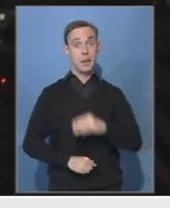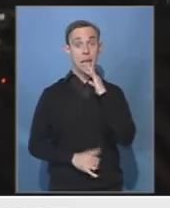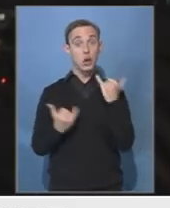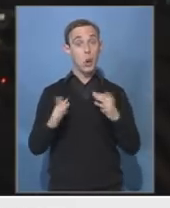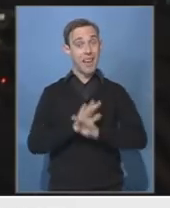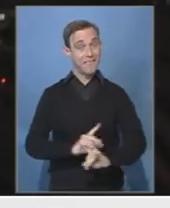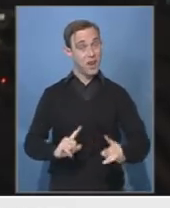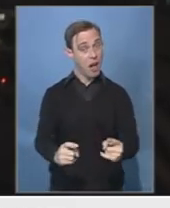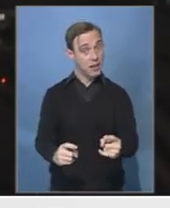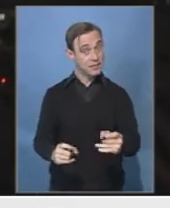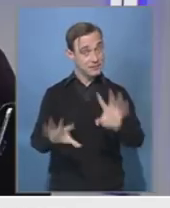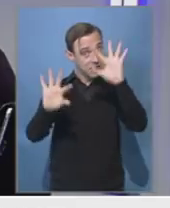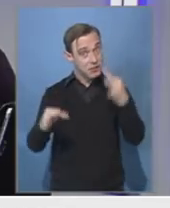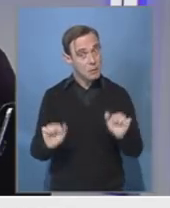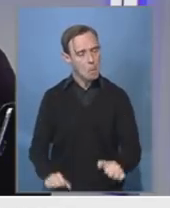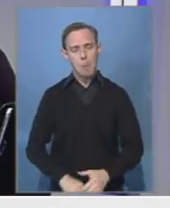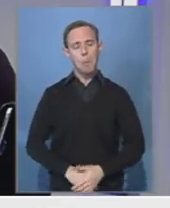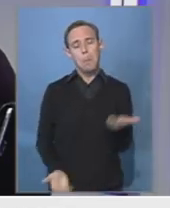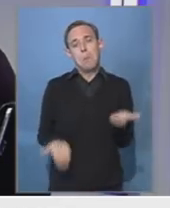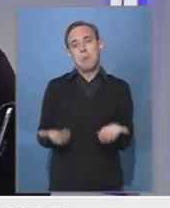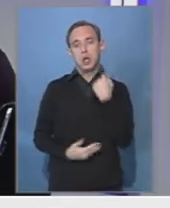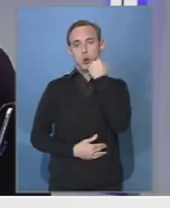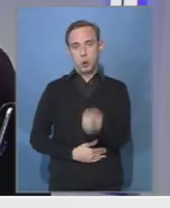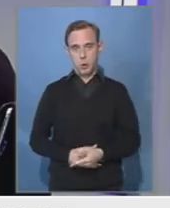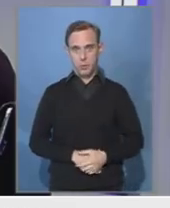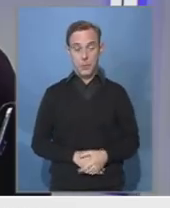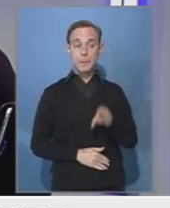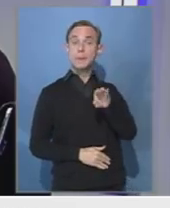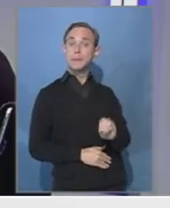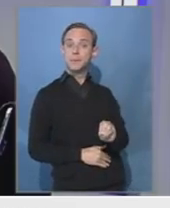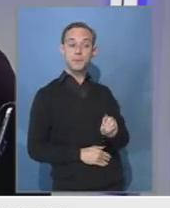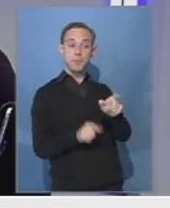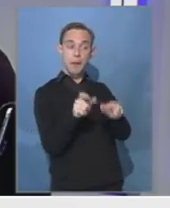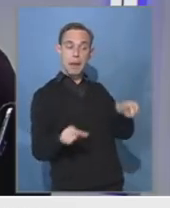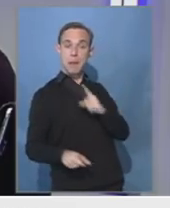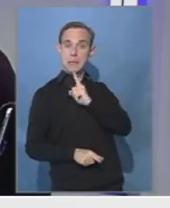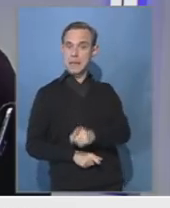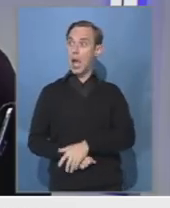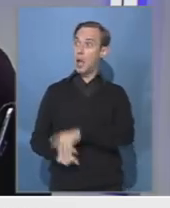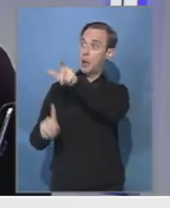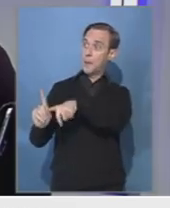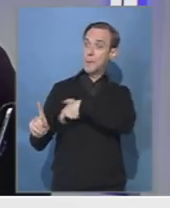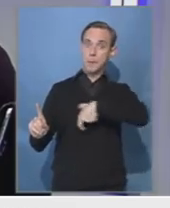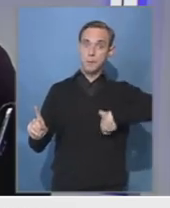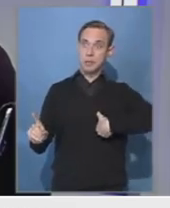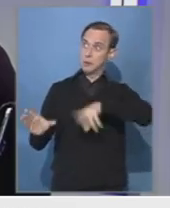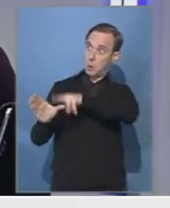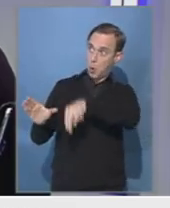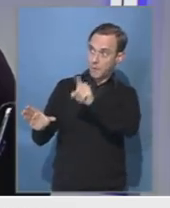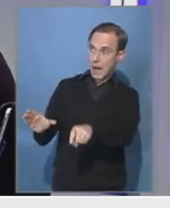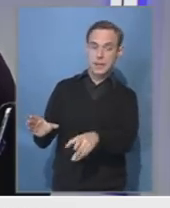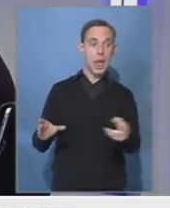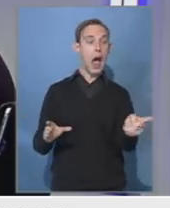tomorrow. So one hears arguments for and against particular matters or motions. How do